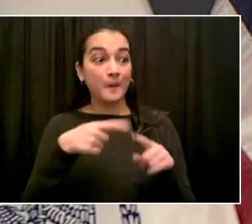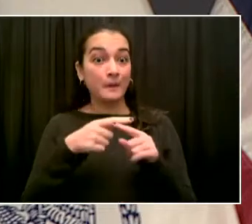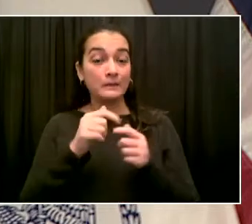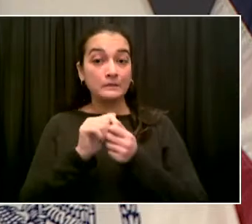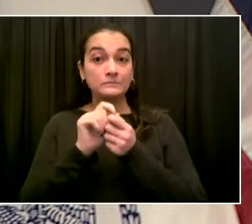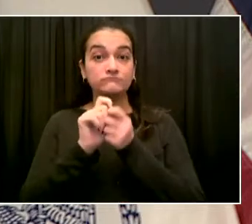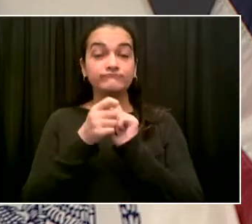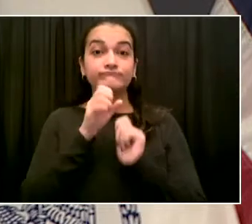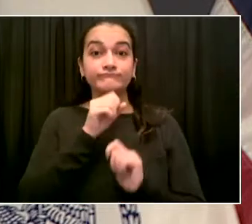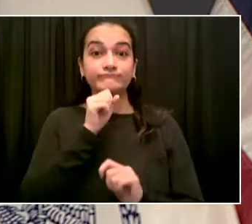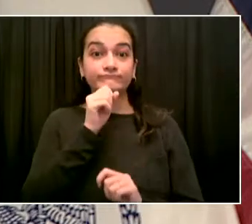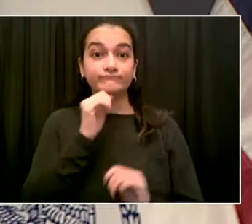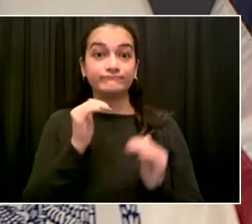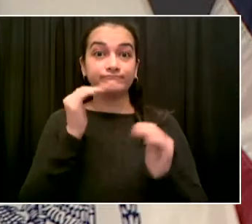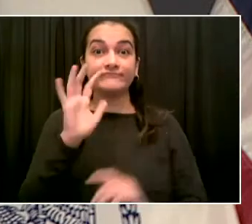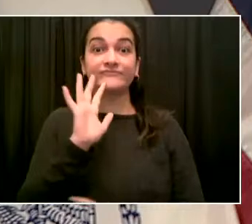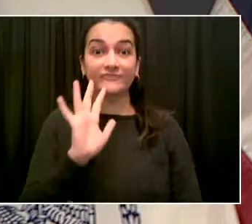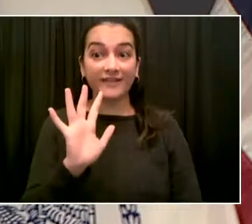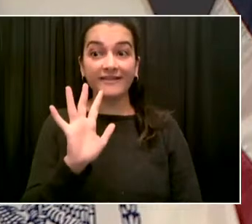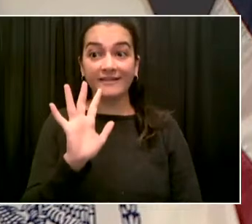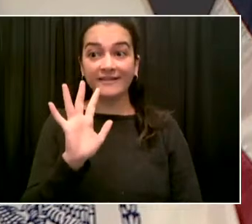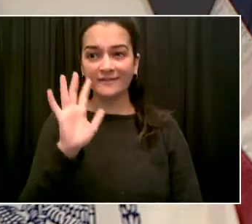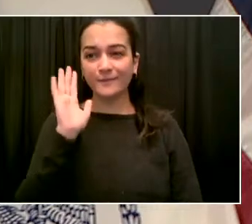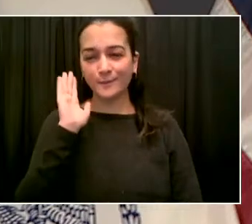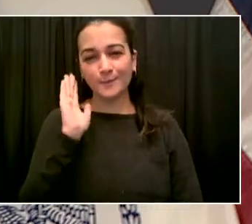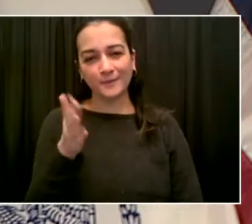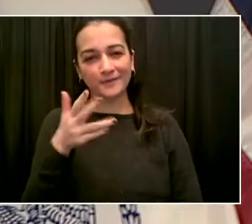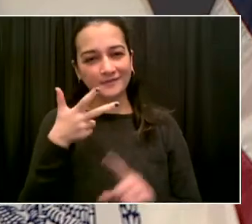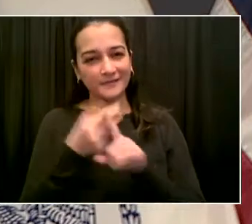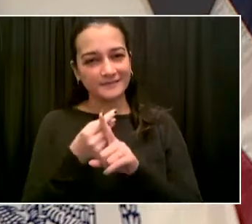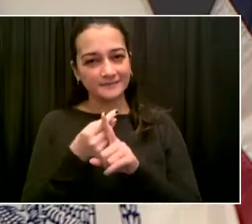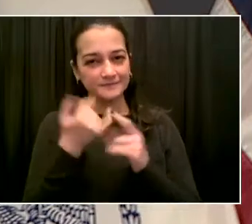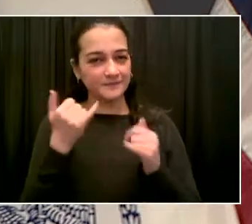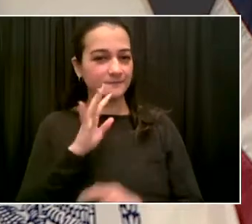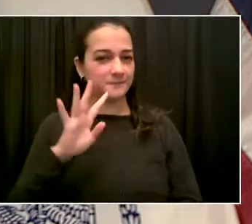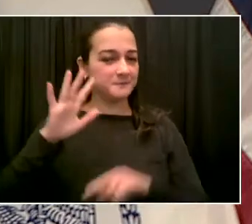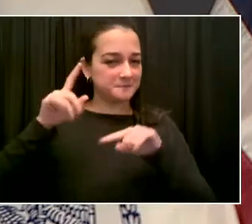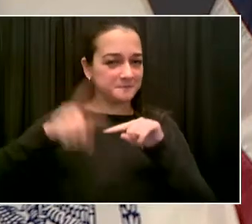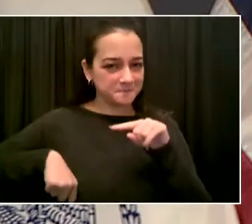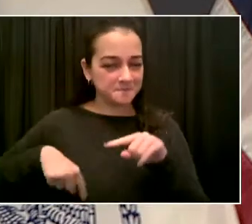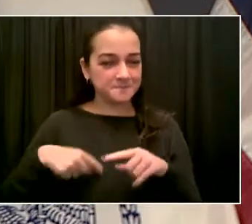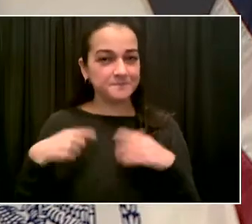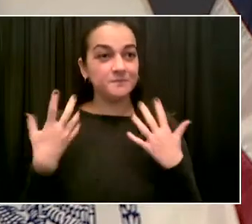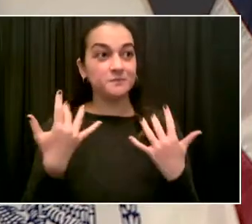introduce the chairman of the General Welfare Committee in the City Council, Councilmember Steve Levin.